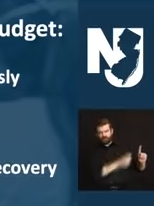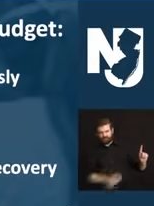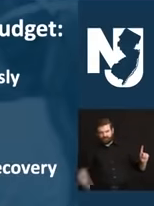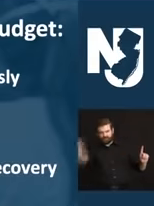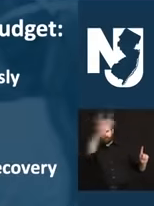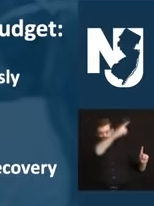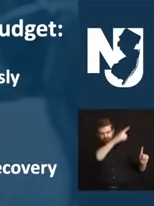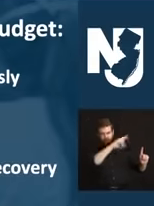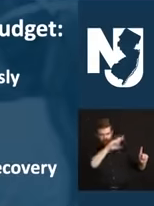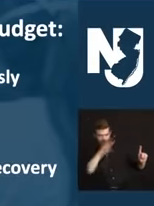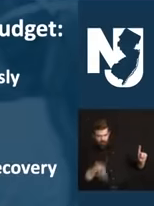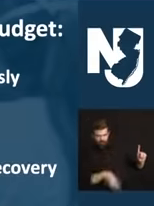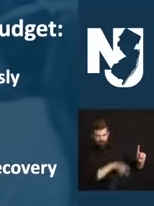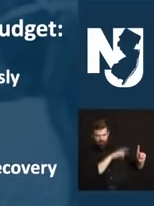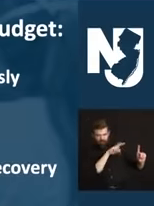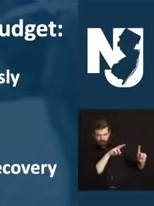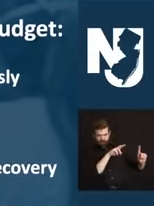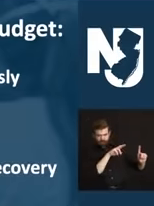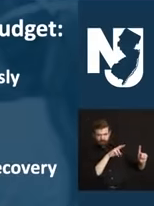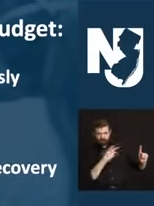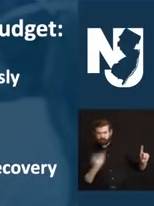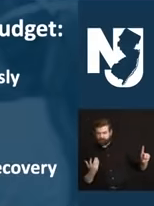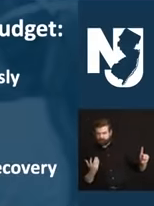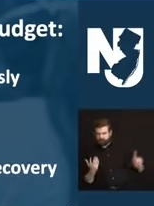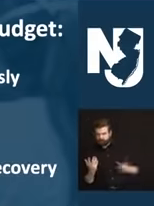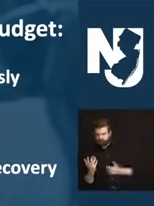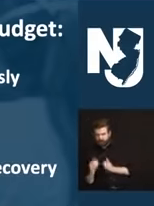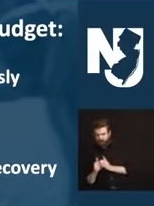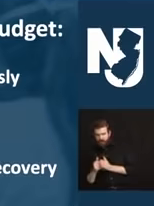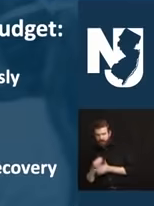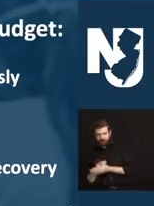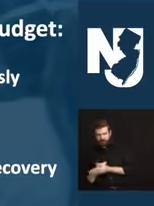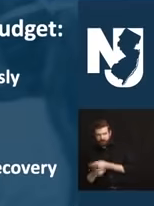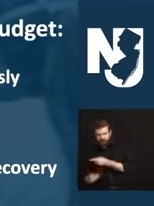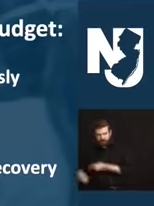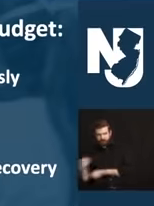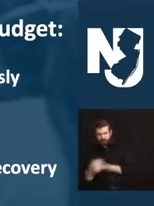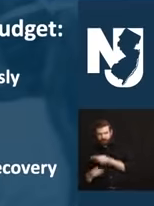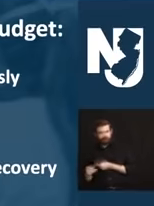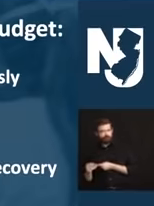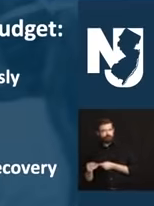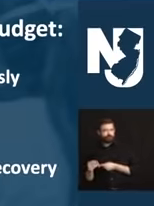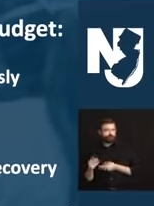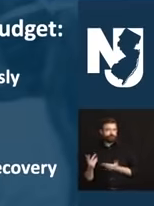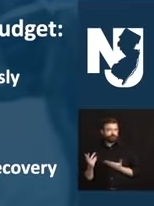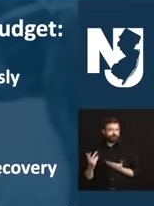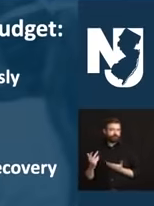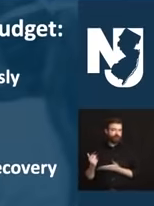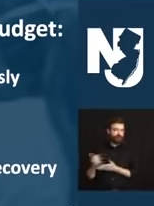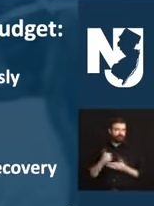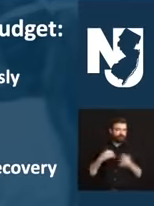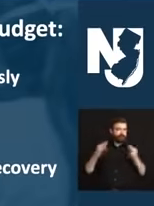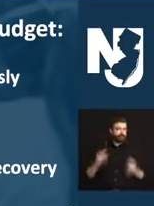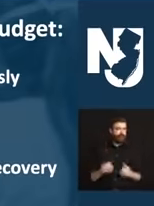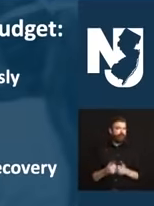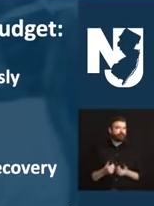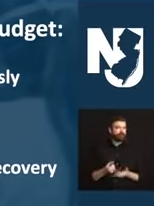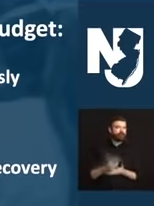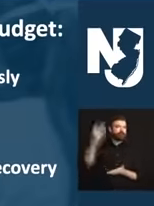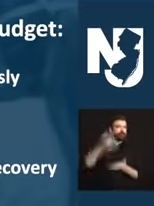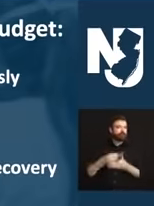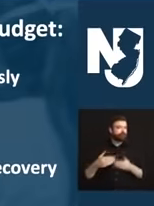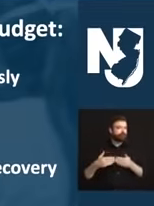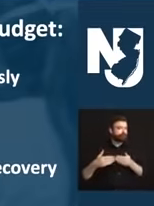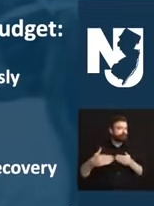This $7.6 billion plan de-appropriates roughly $1.2 billion in